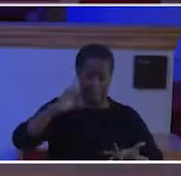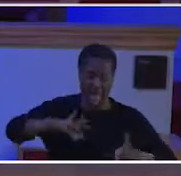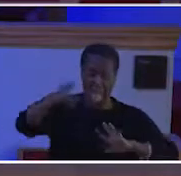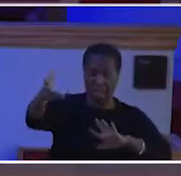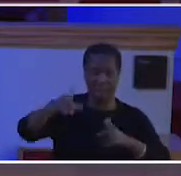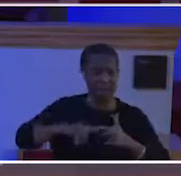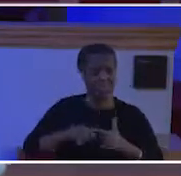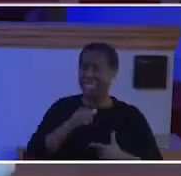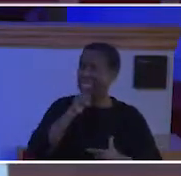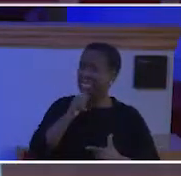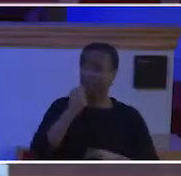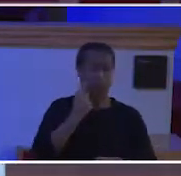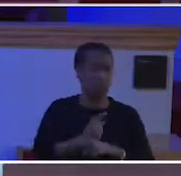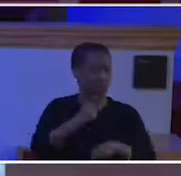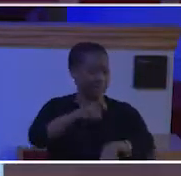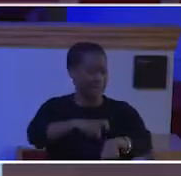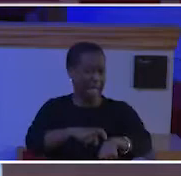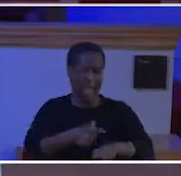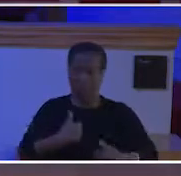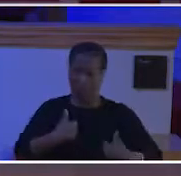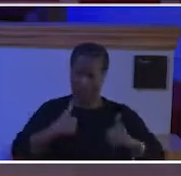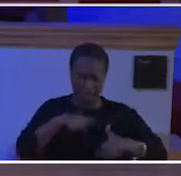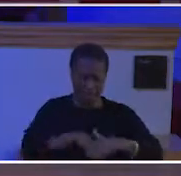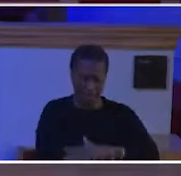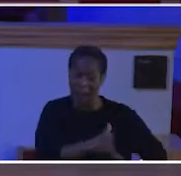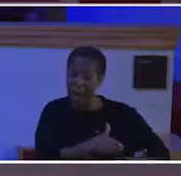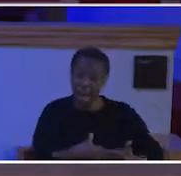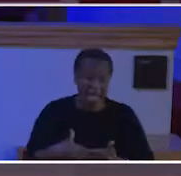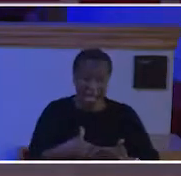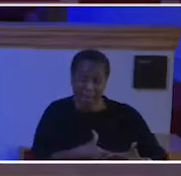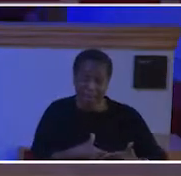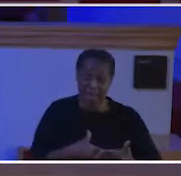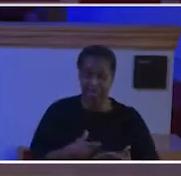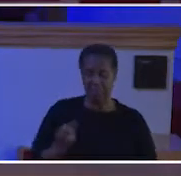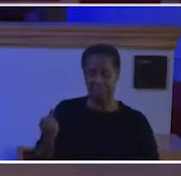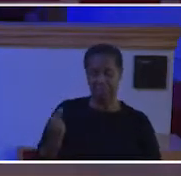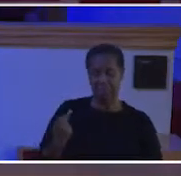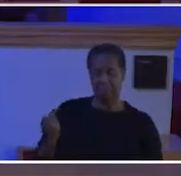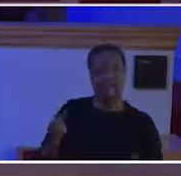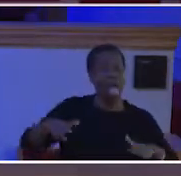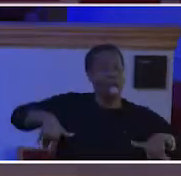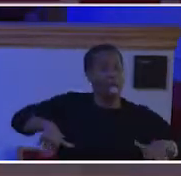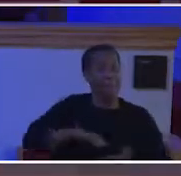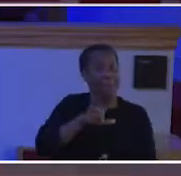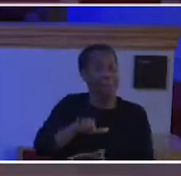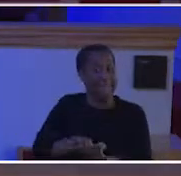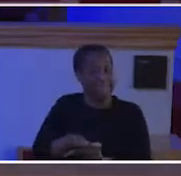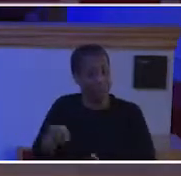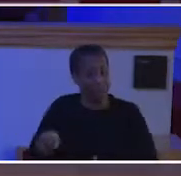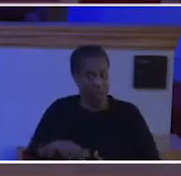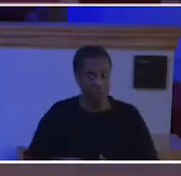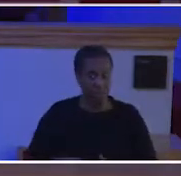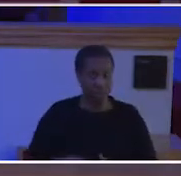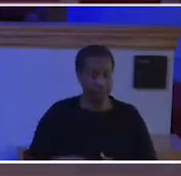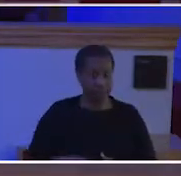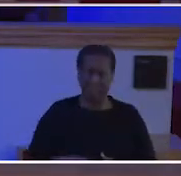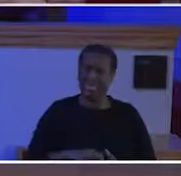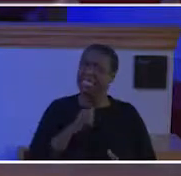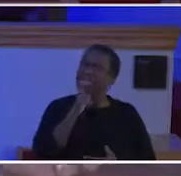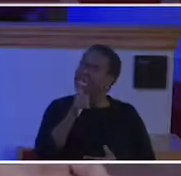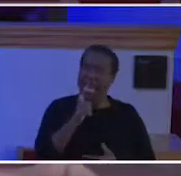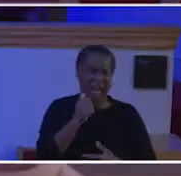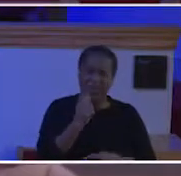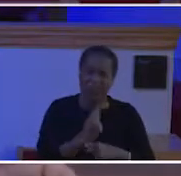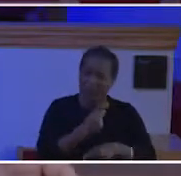It's not the right time to have a baby because they have yet to be married. It's not a